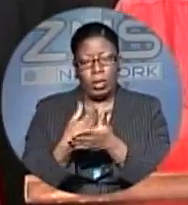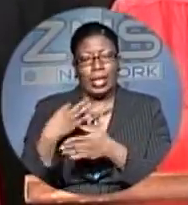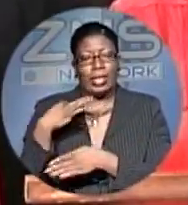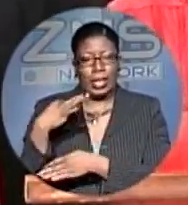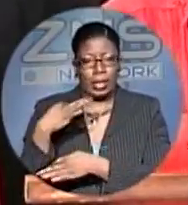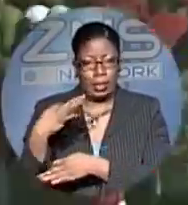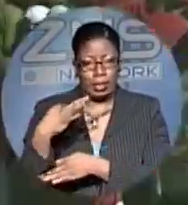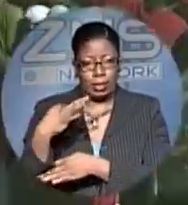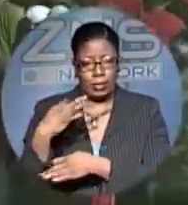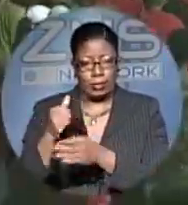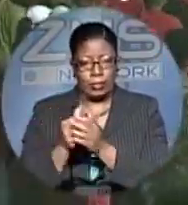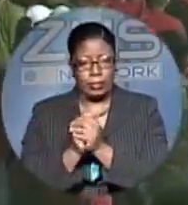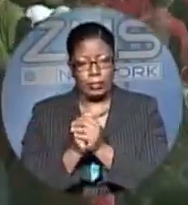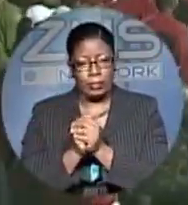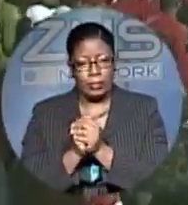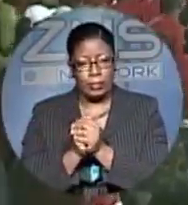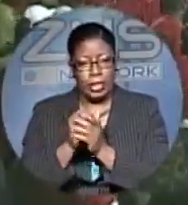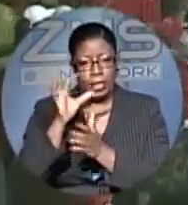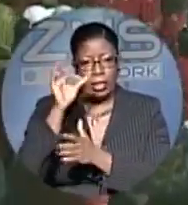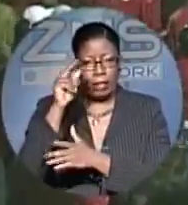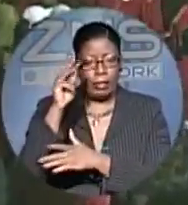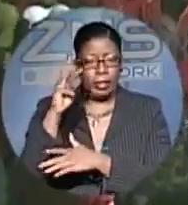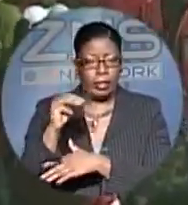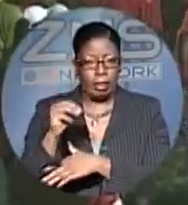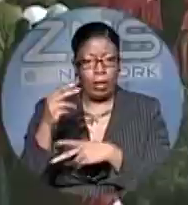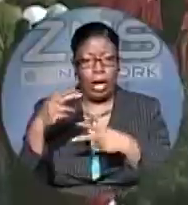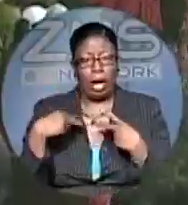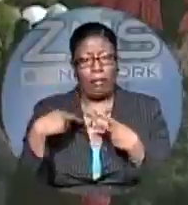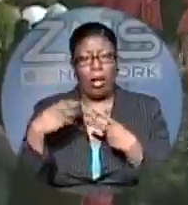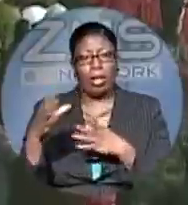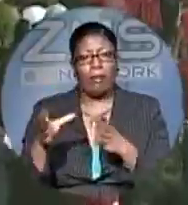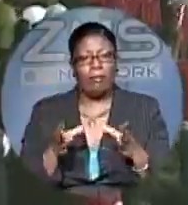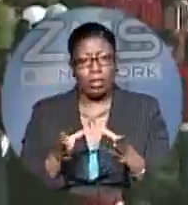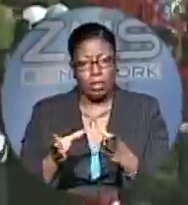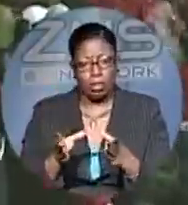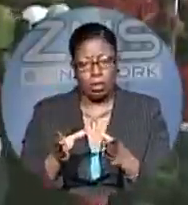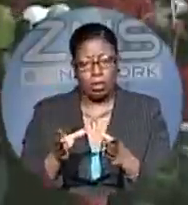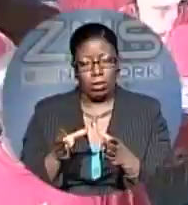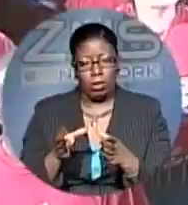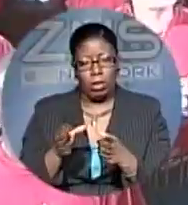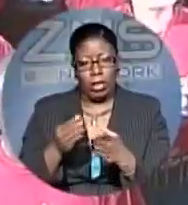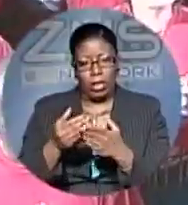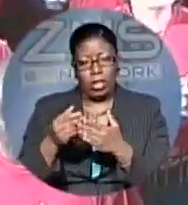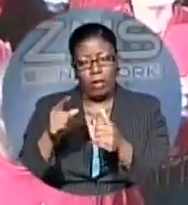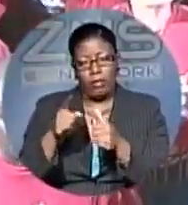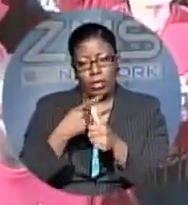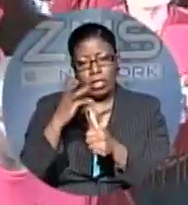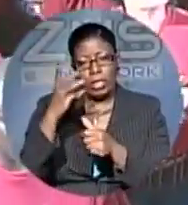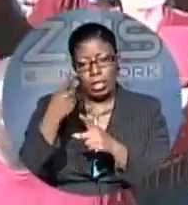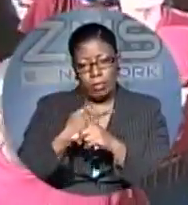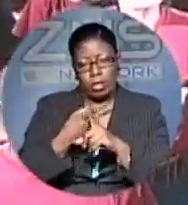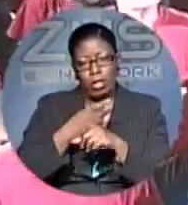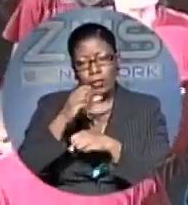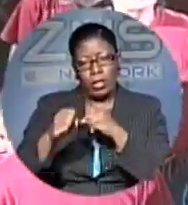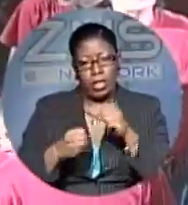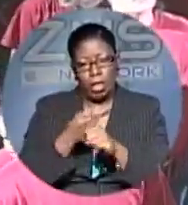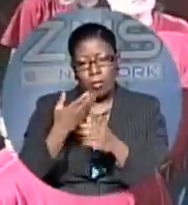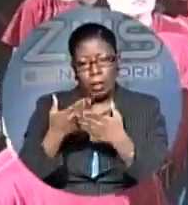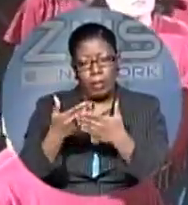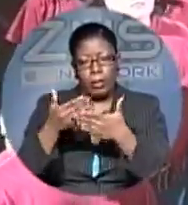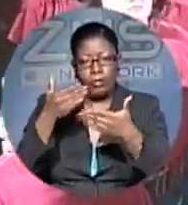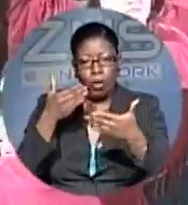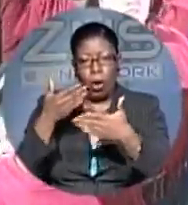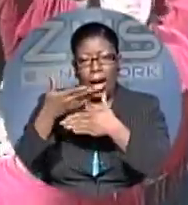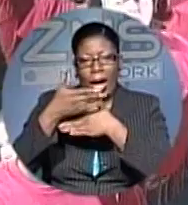for what they are. Now the FNN plans to have a convention sometime during the first 6 months of the year. Mr. Ingram says it could be before or